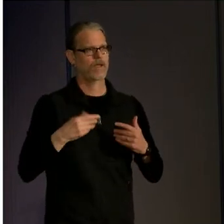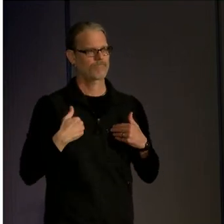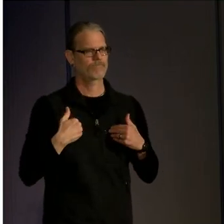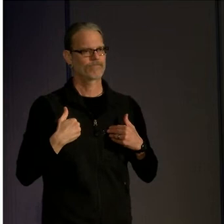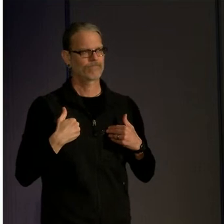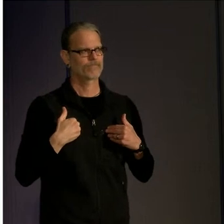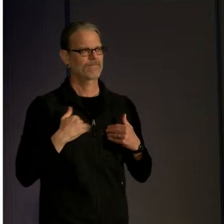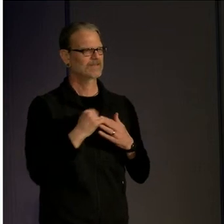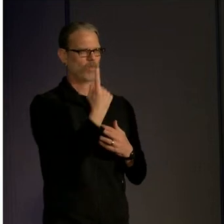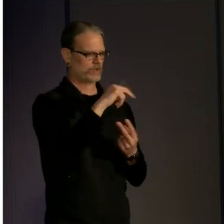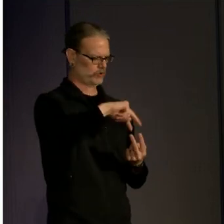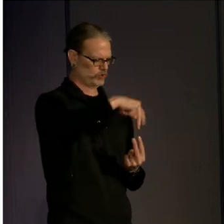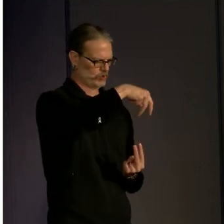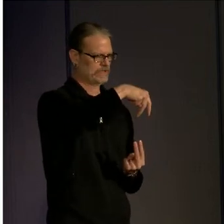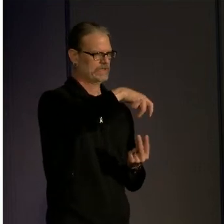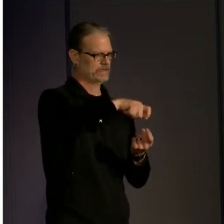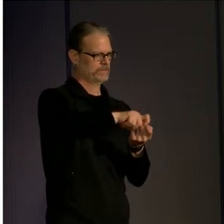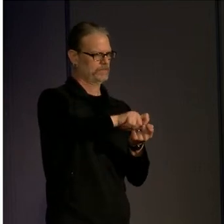mutation of one of the genes.